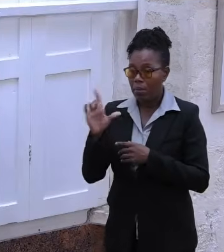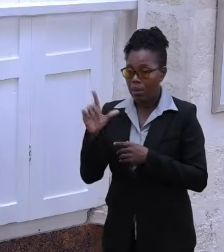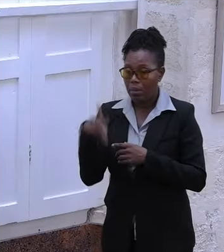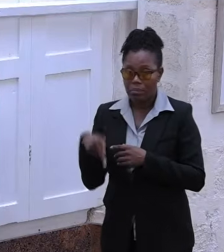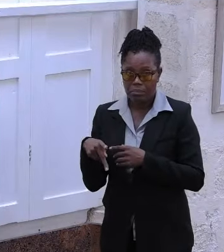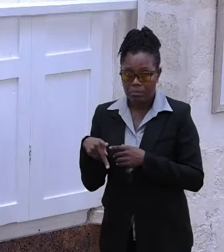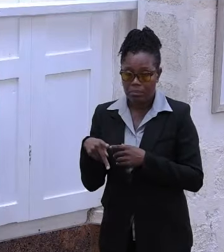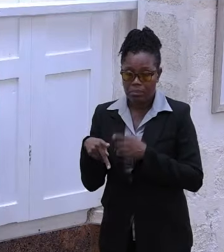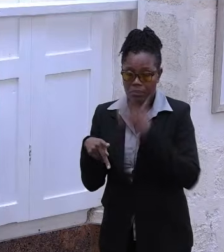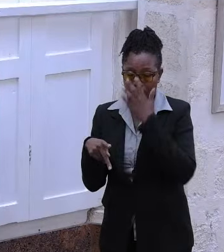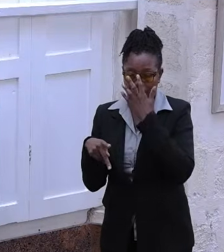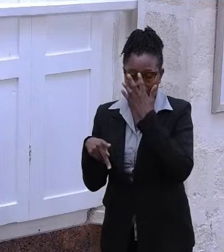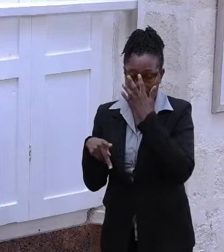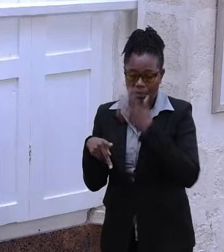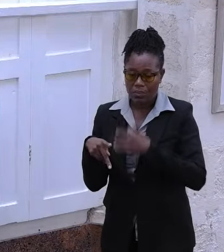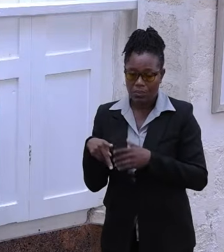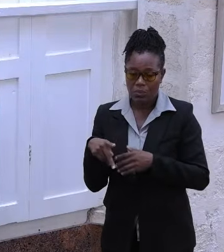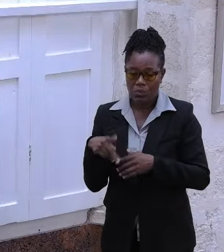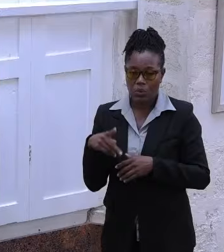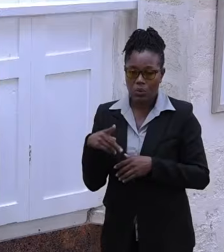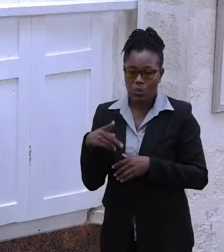And we cannot,